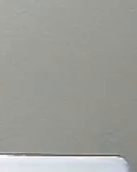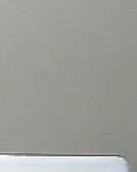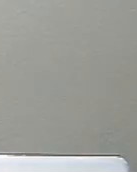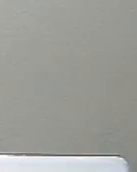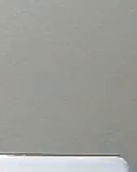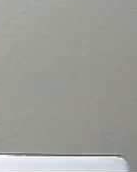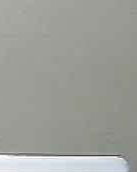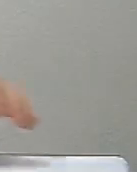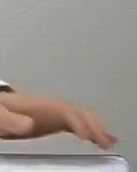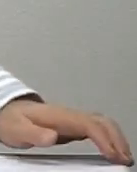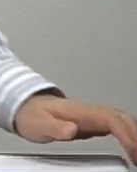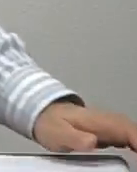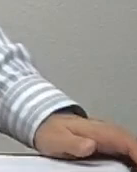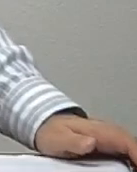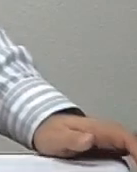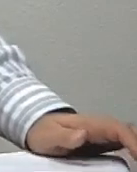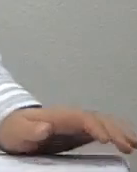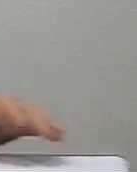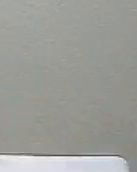lessons.